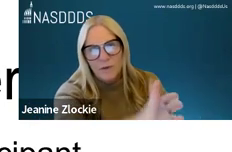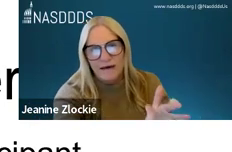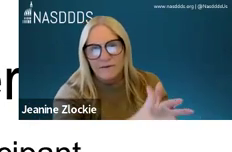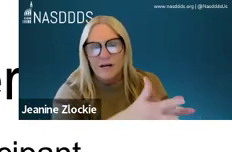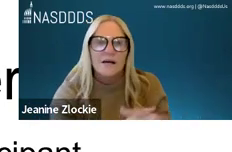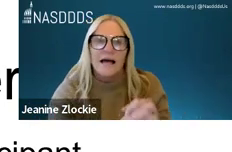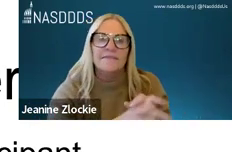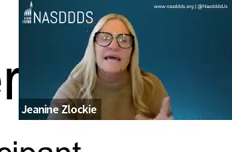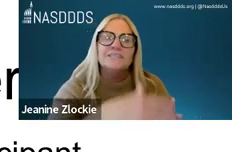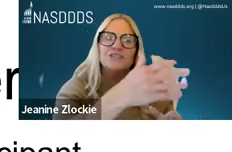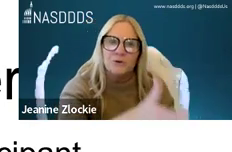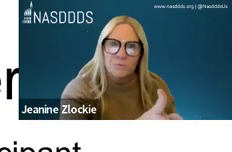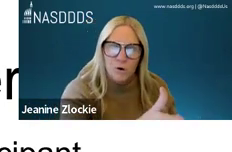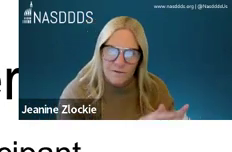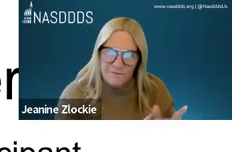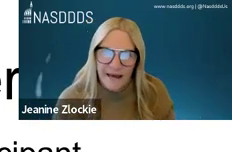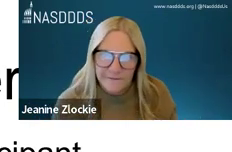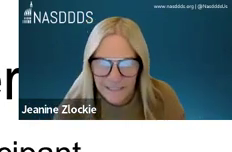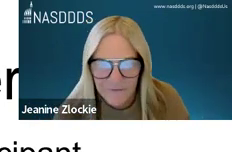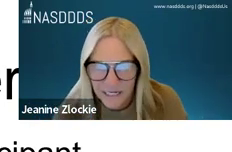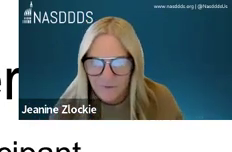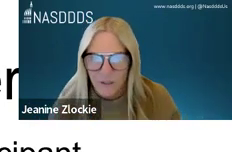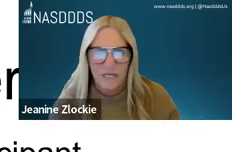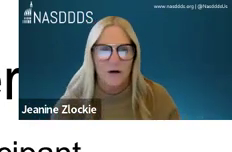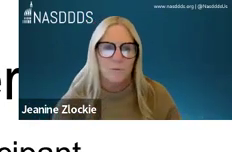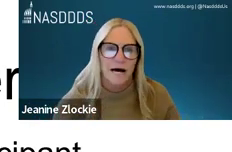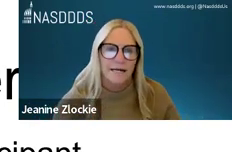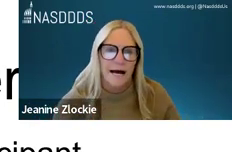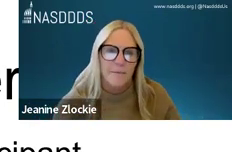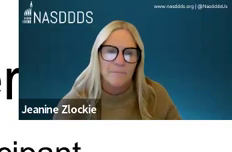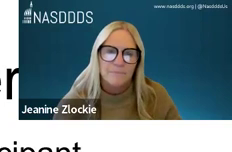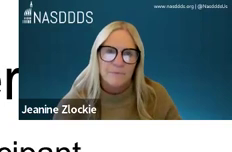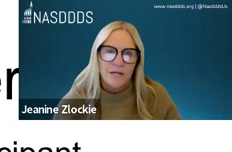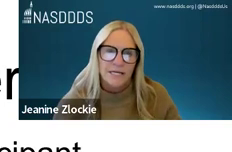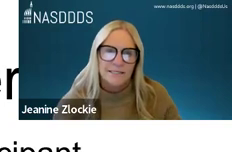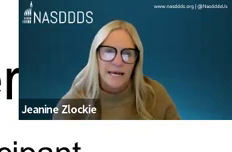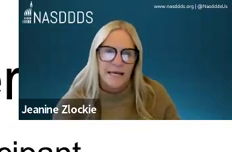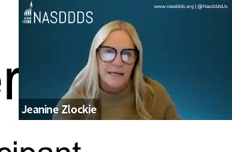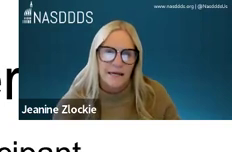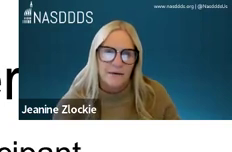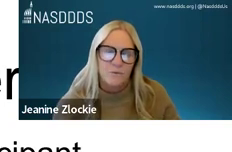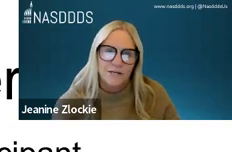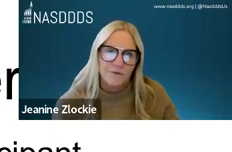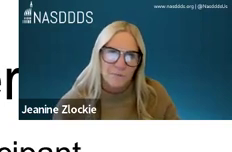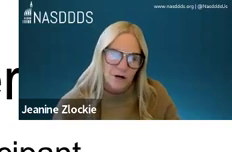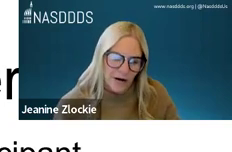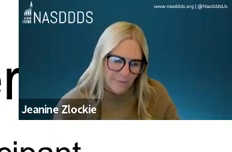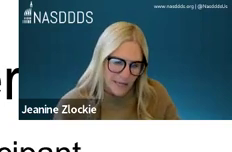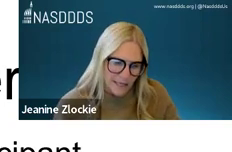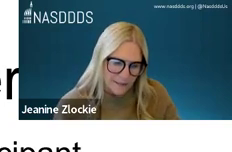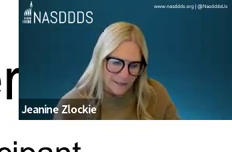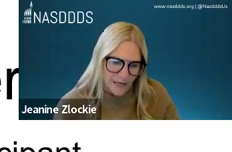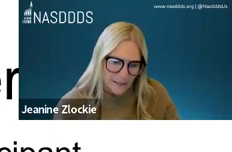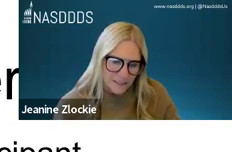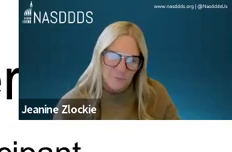neighbor or whomever, and they do more of the heavy lifting for you. But it's a wonderful